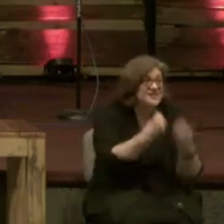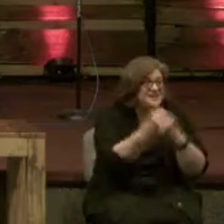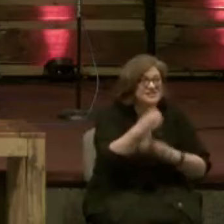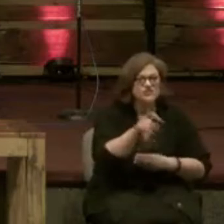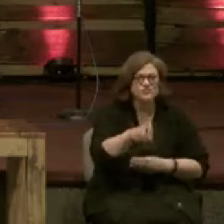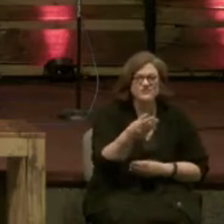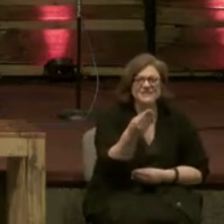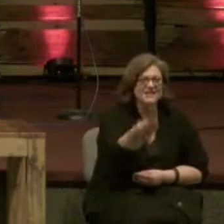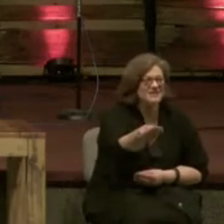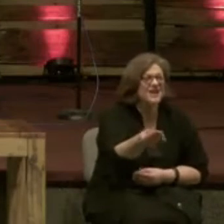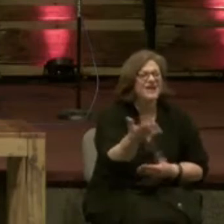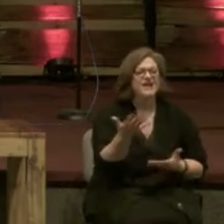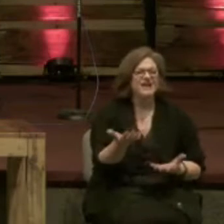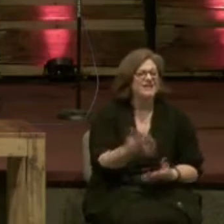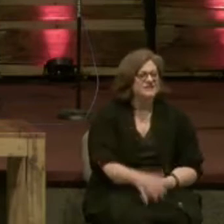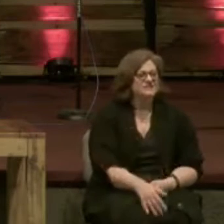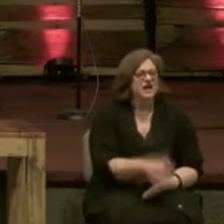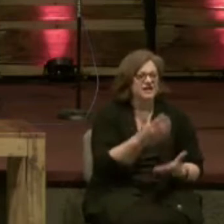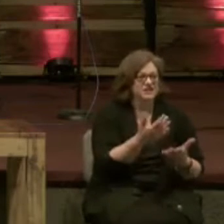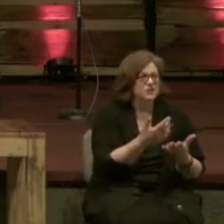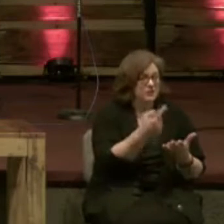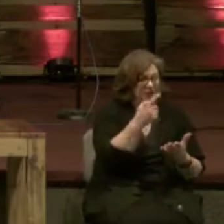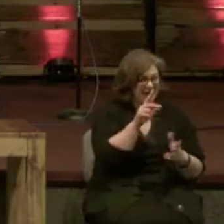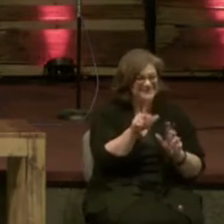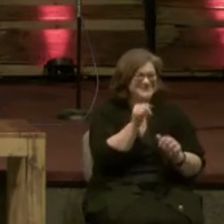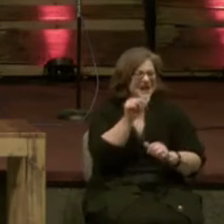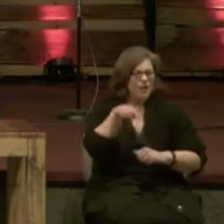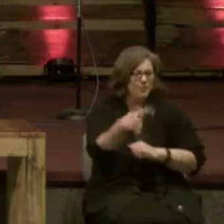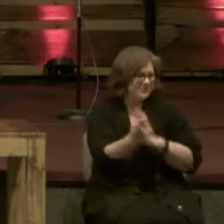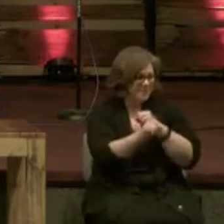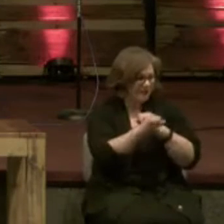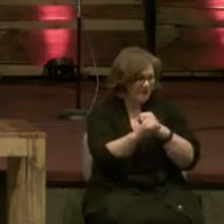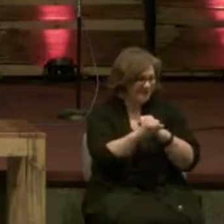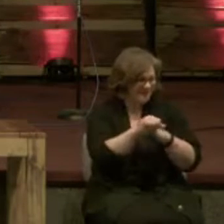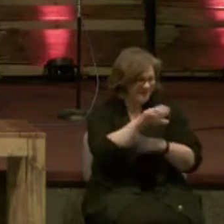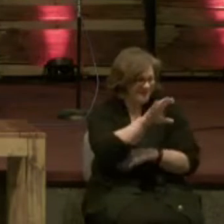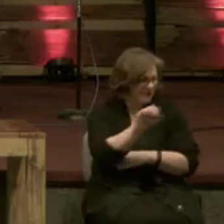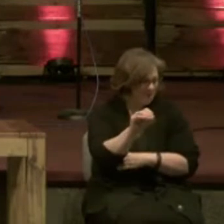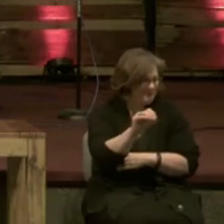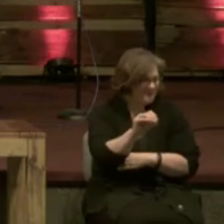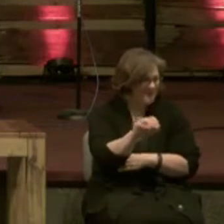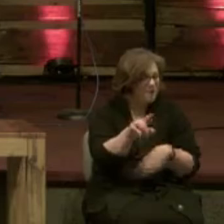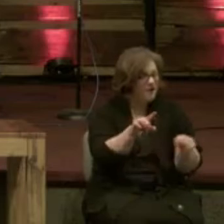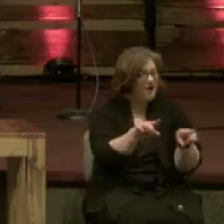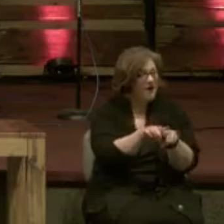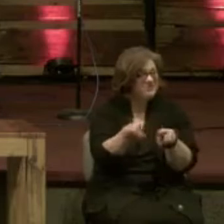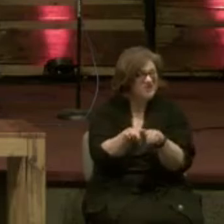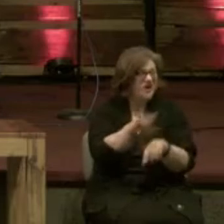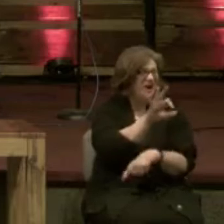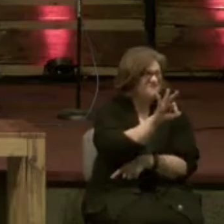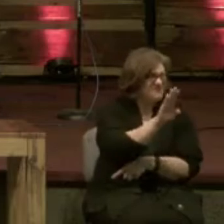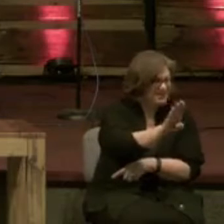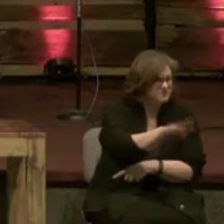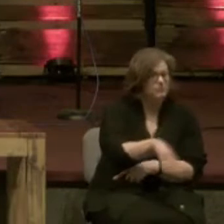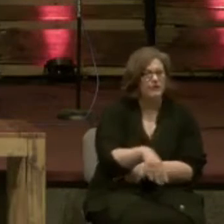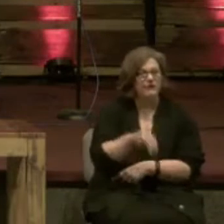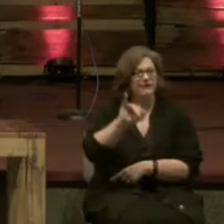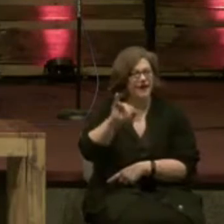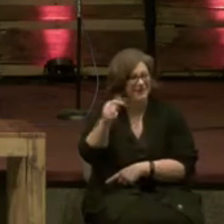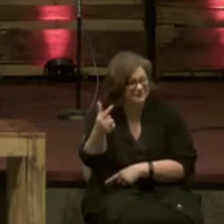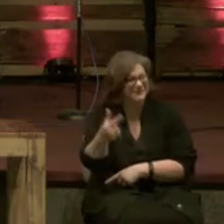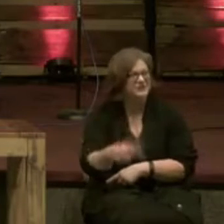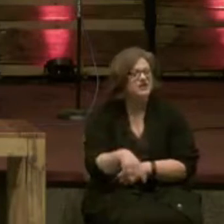do this. And it's not just the marketing companies. He continues on. He says, social media takes this problem to a whole